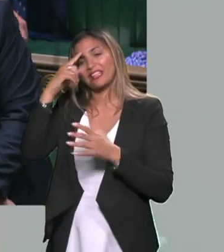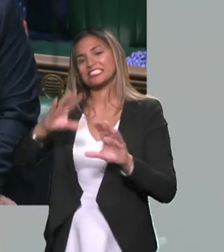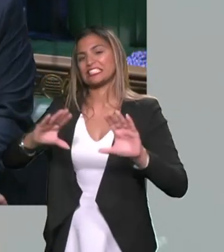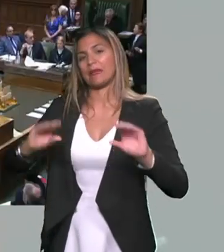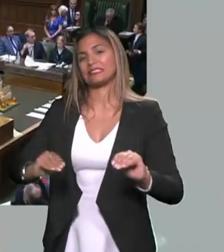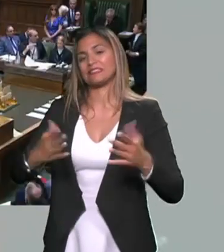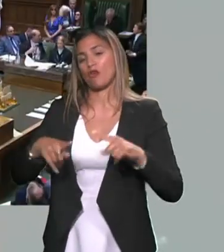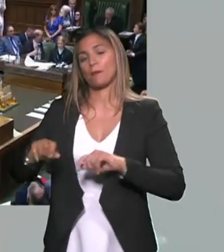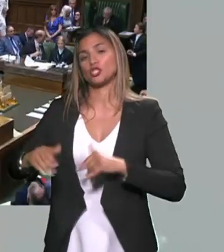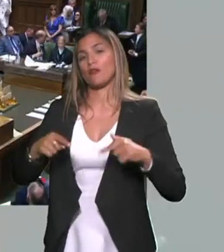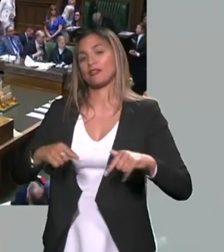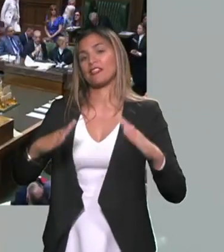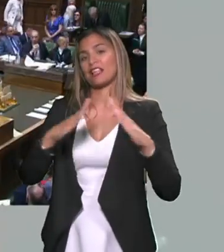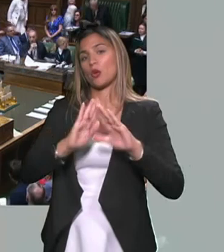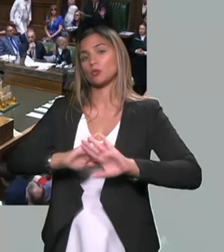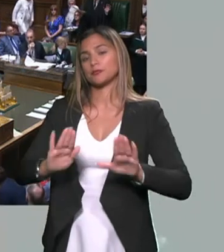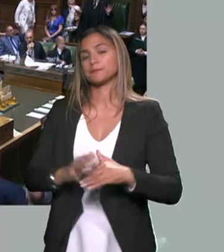House. Yes, sir.